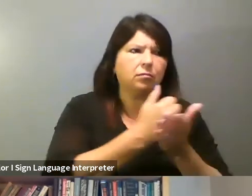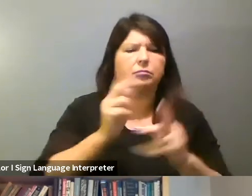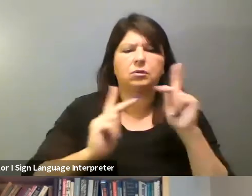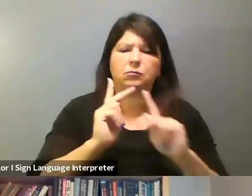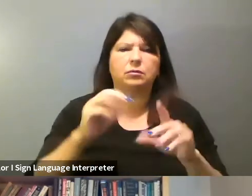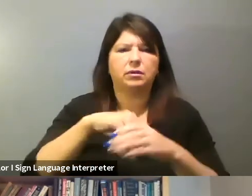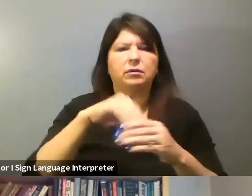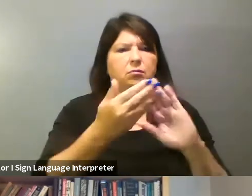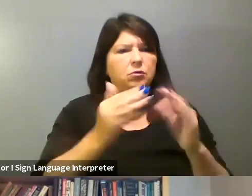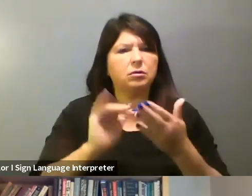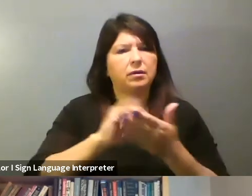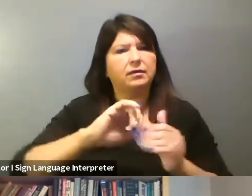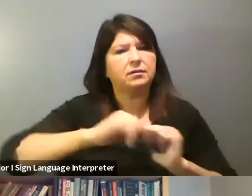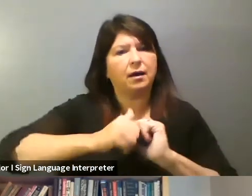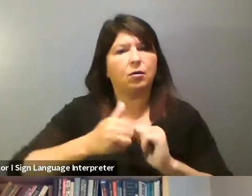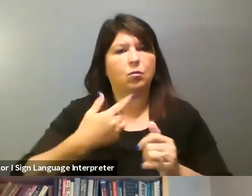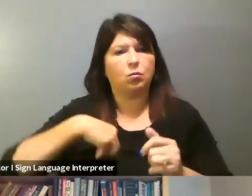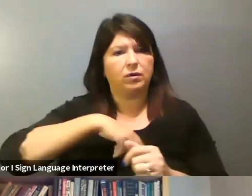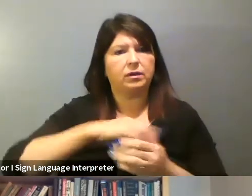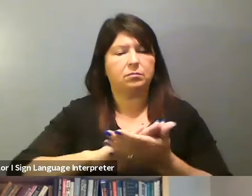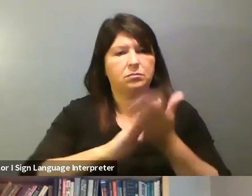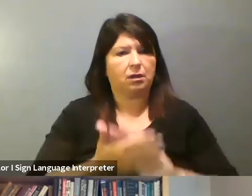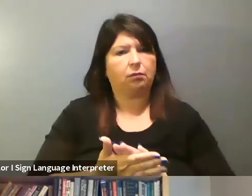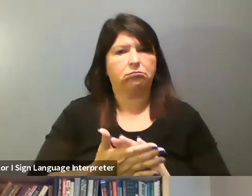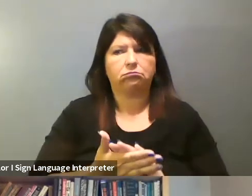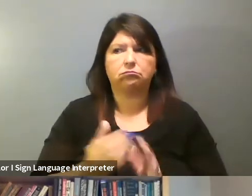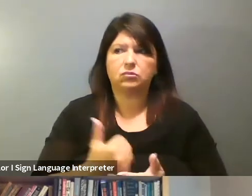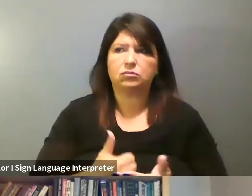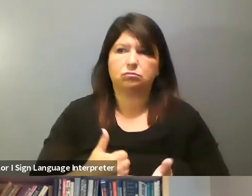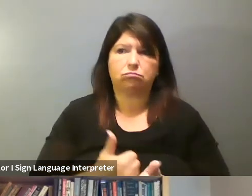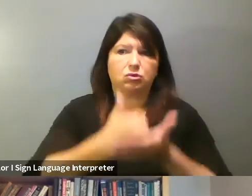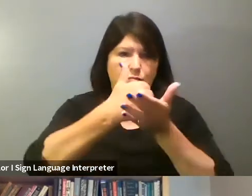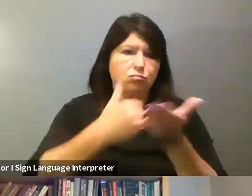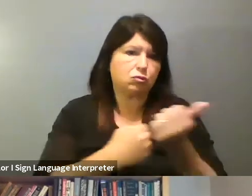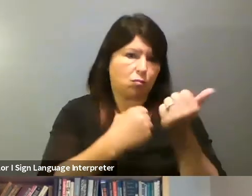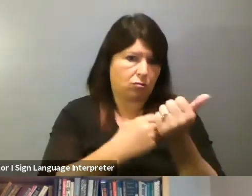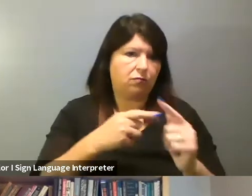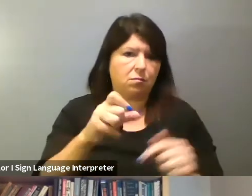community. Very good. I appreciate you shedding light on that aspect of the Black Panthers.